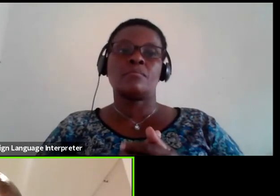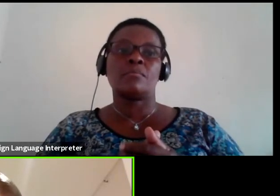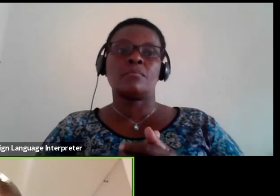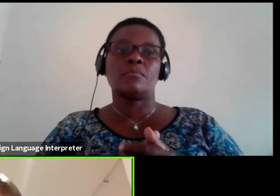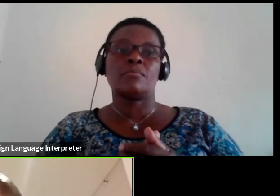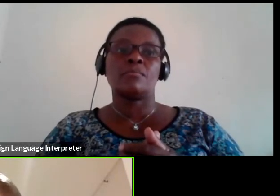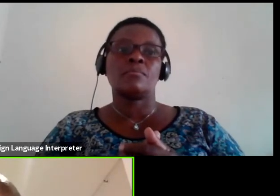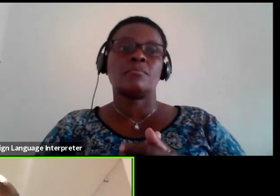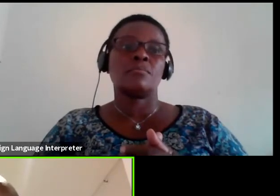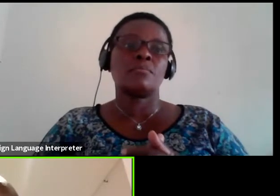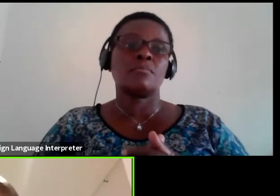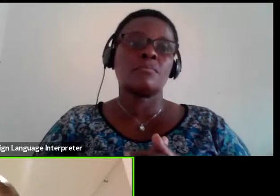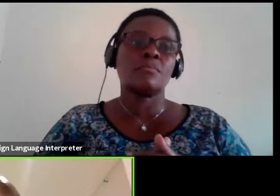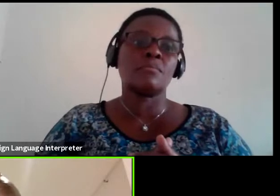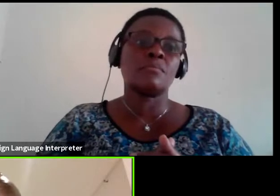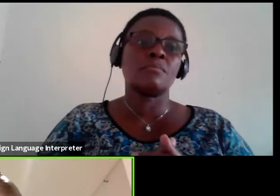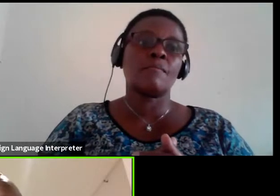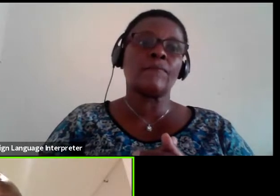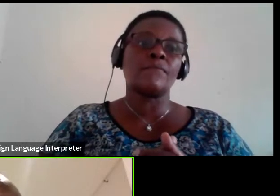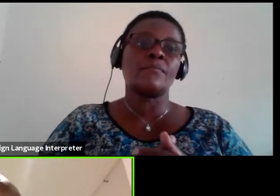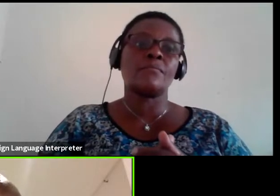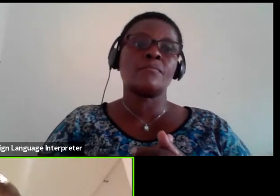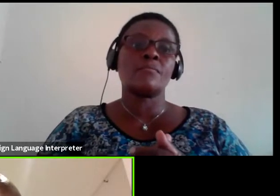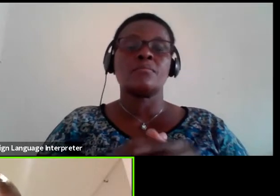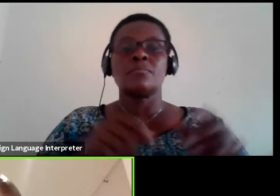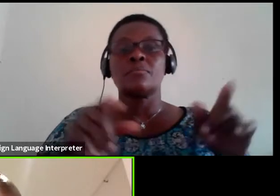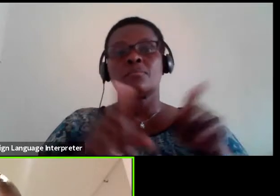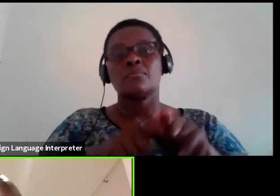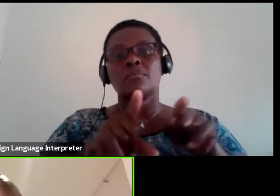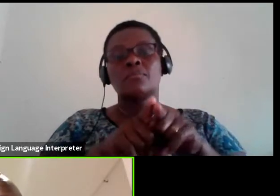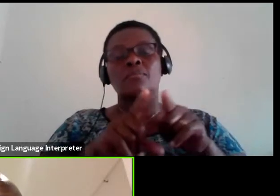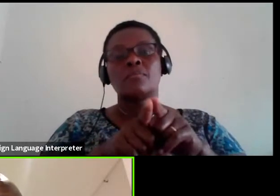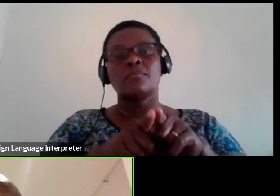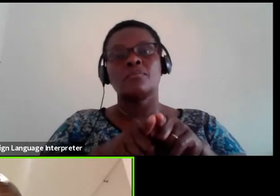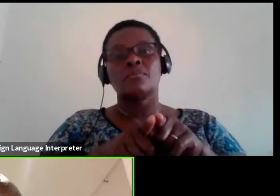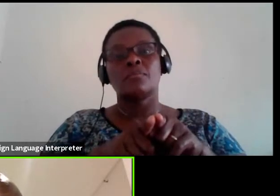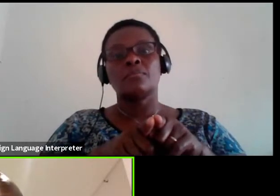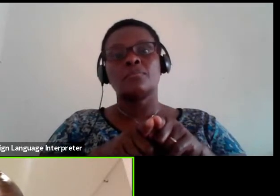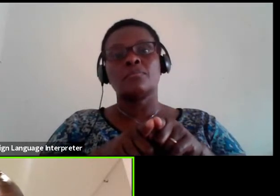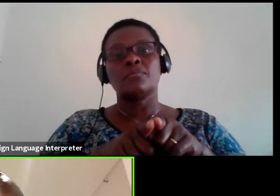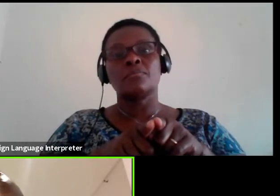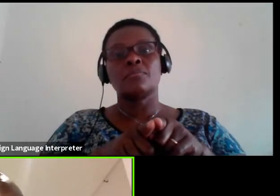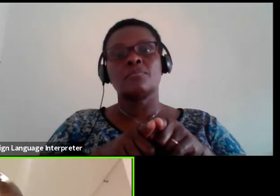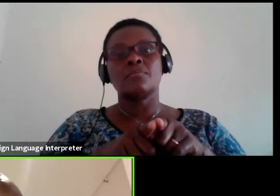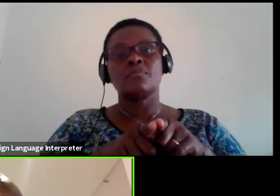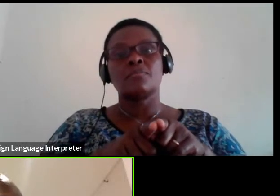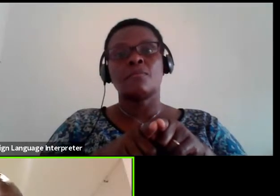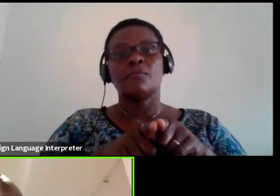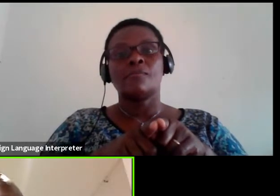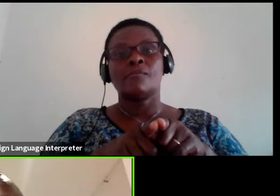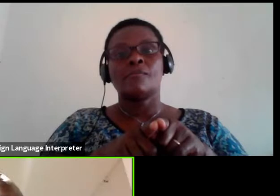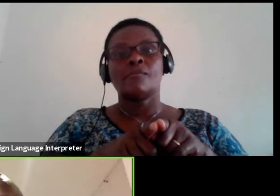of communication. And further, they require intermediaries such as telecommunication